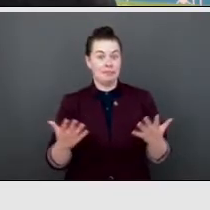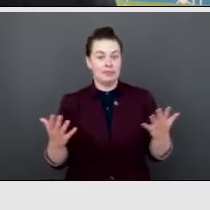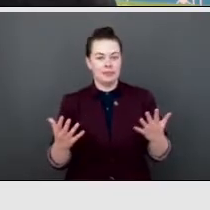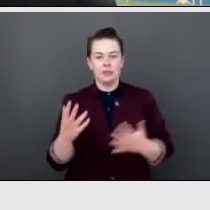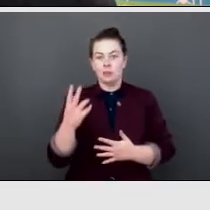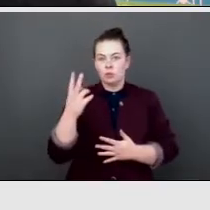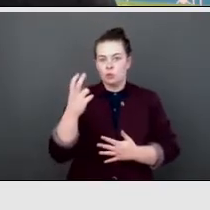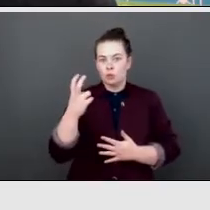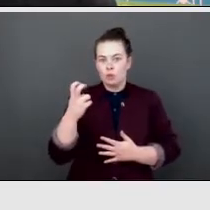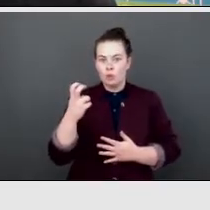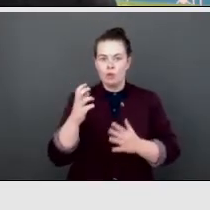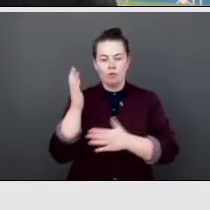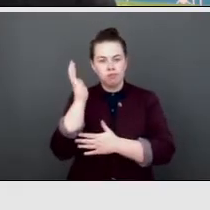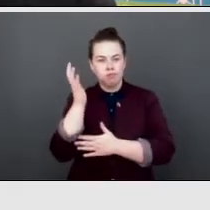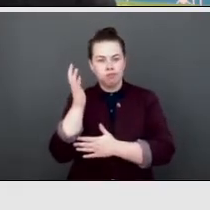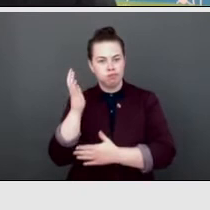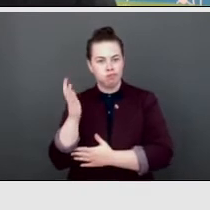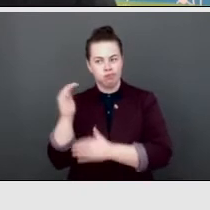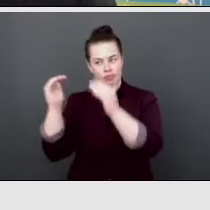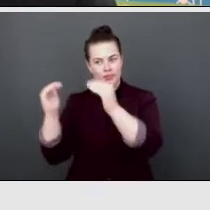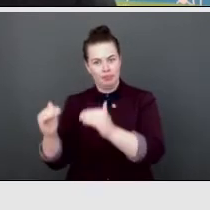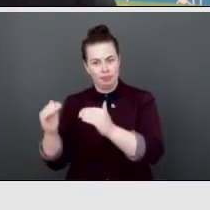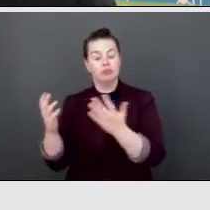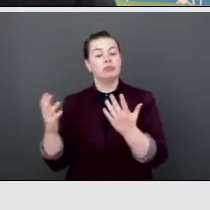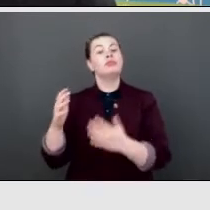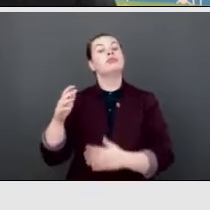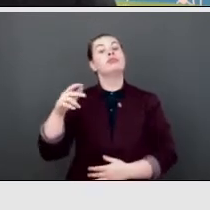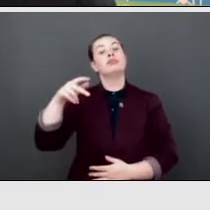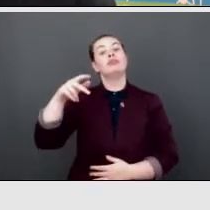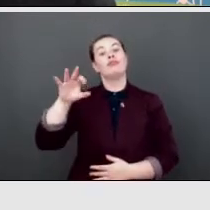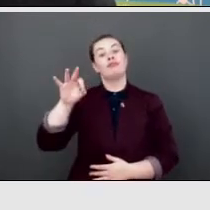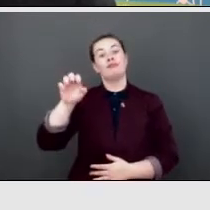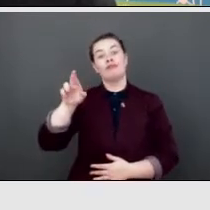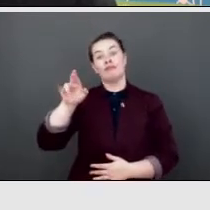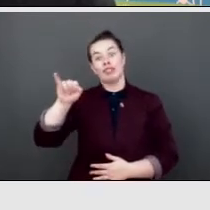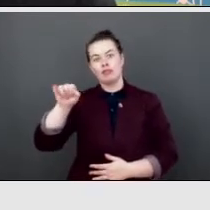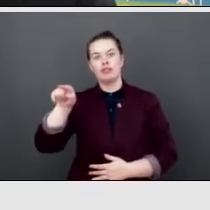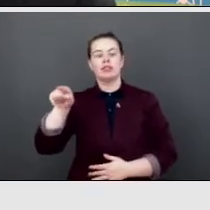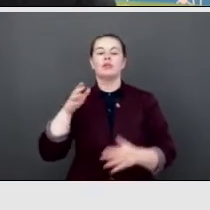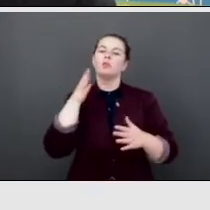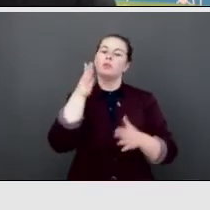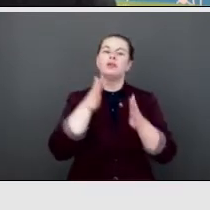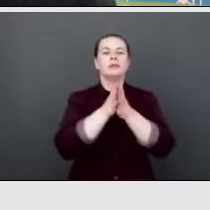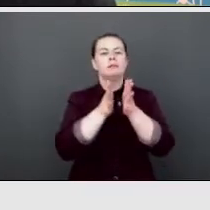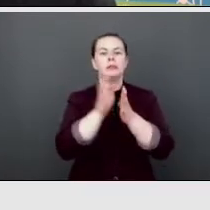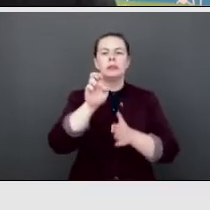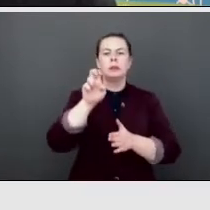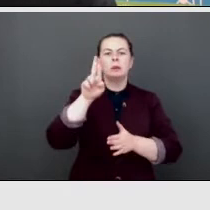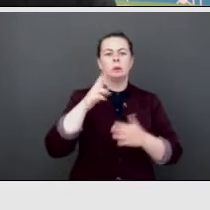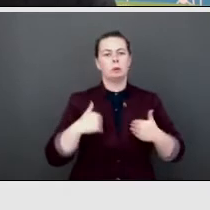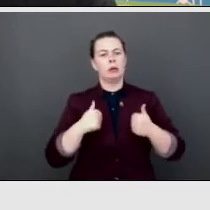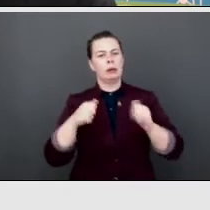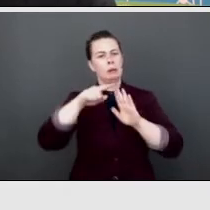For now, however, we provide you with two more very interesting talks. Professor Ferry will elaborate